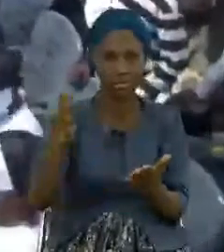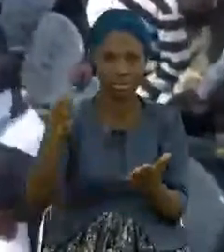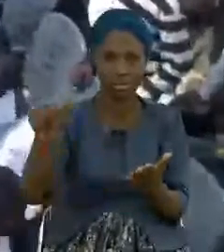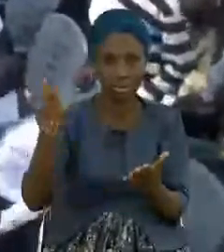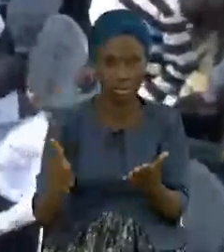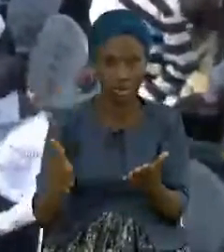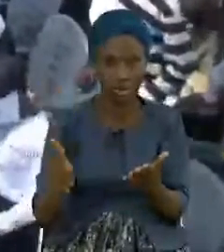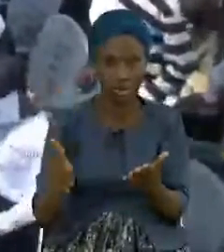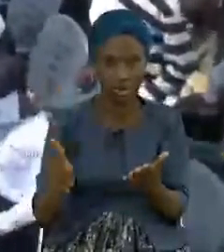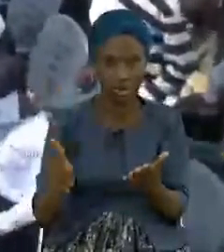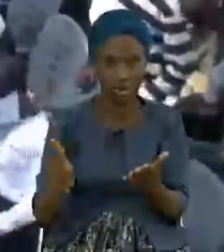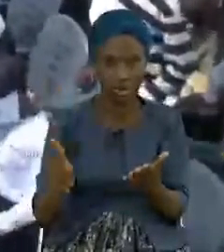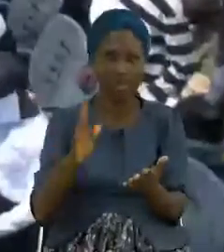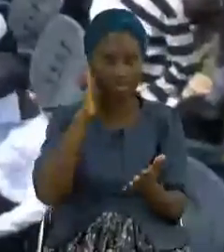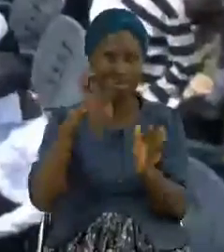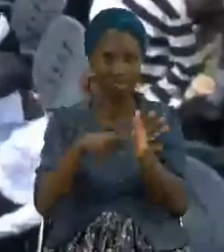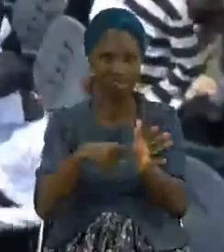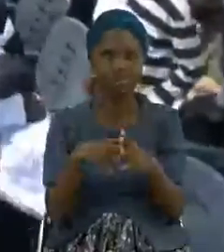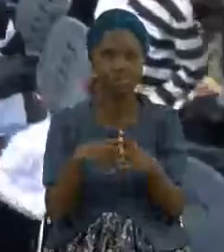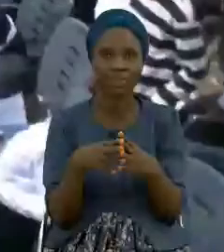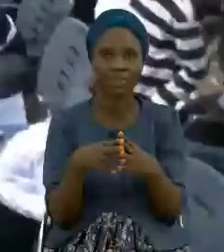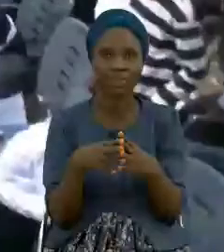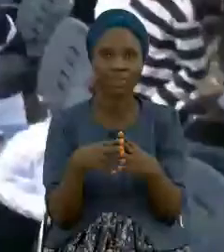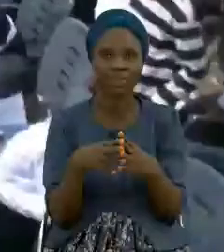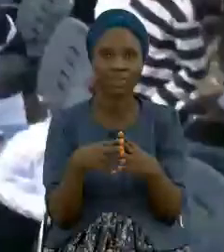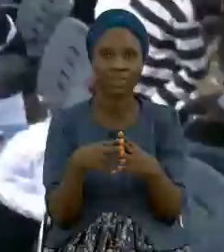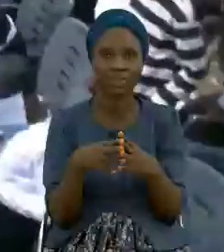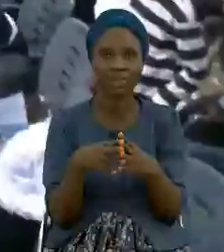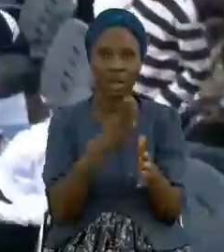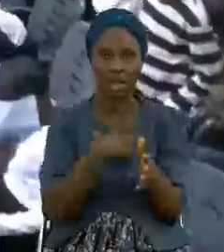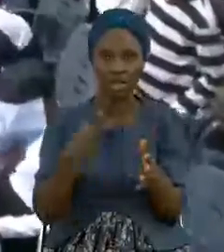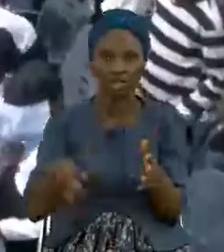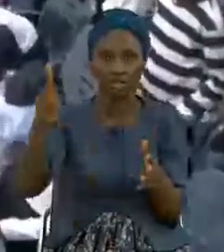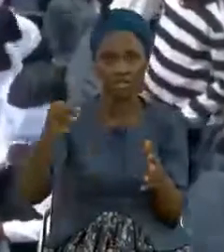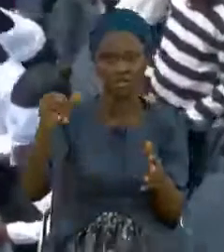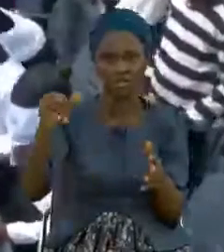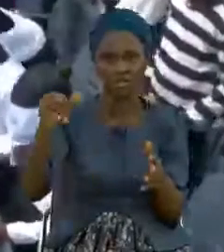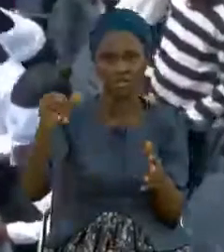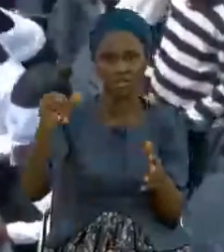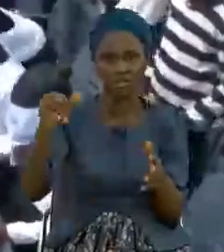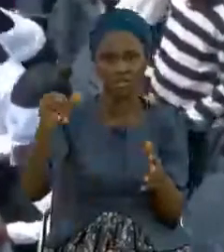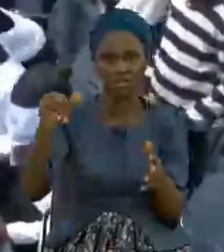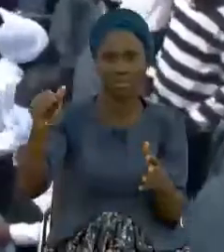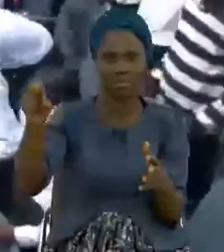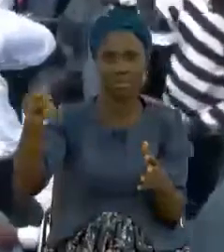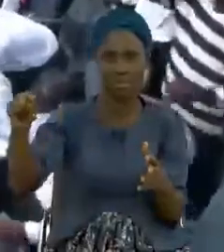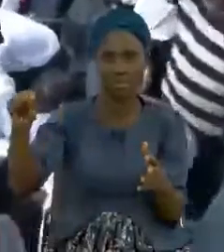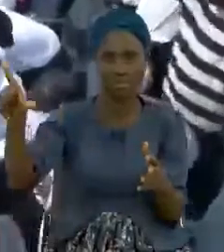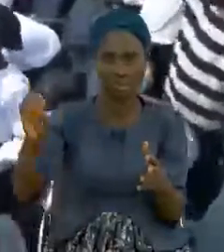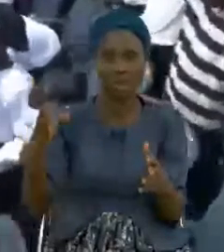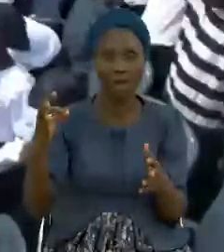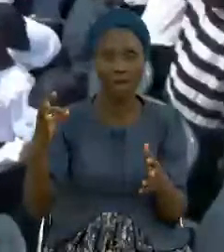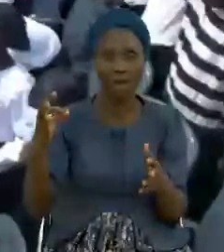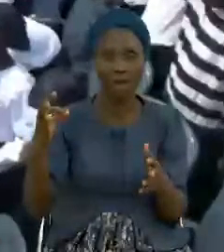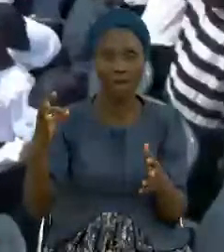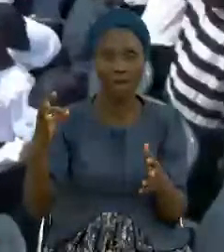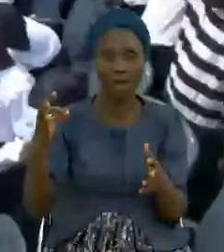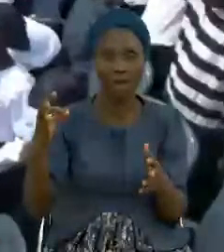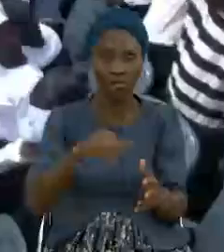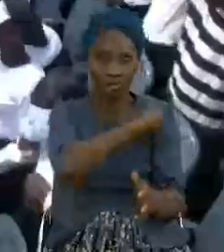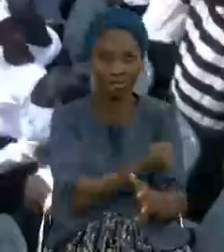And the mantle of the supernatural from the powerful Holy Spirit.